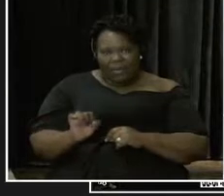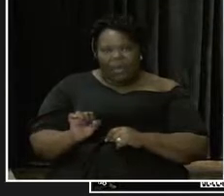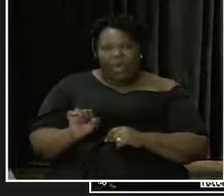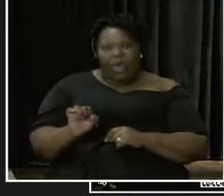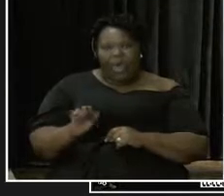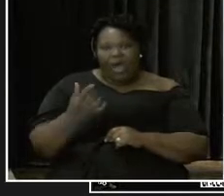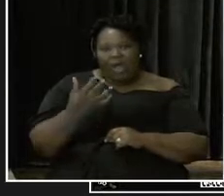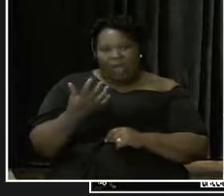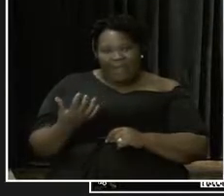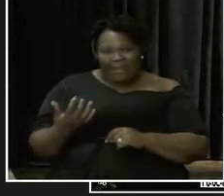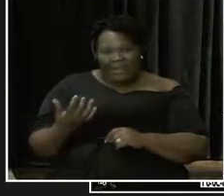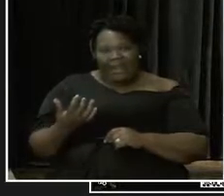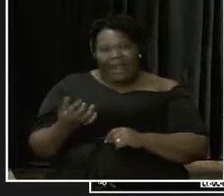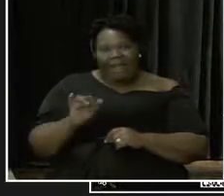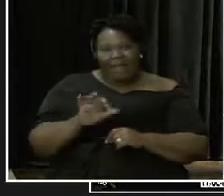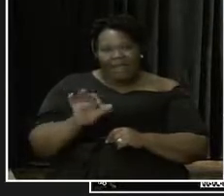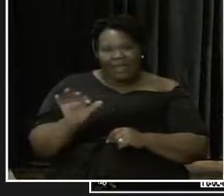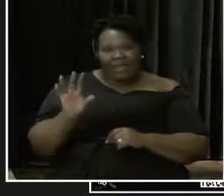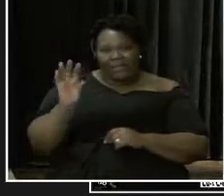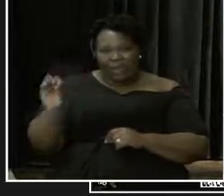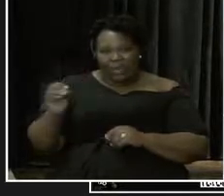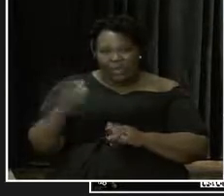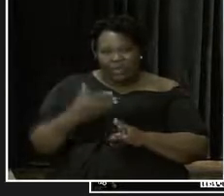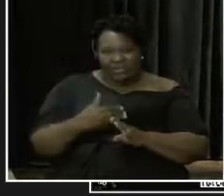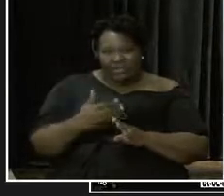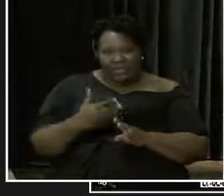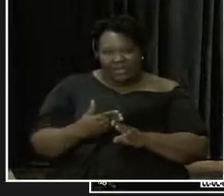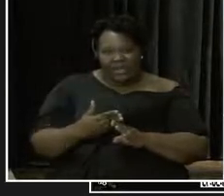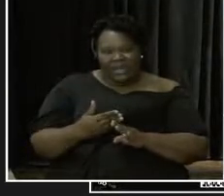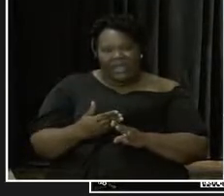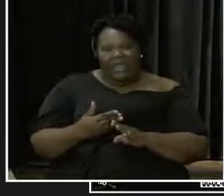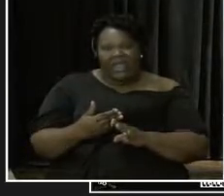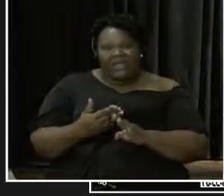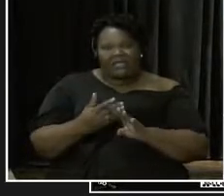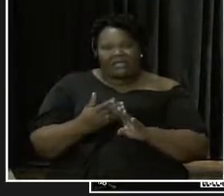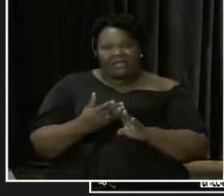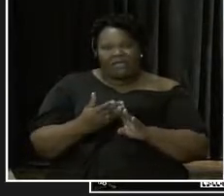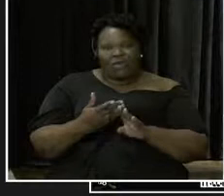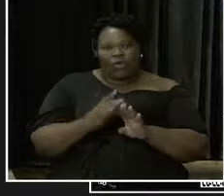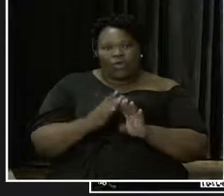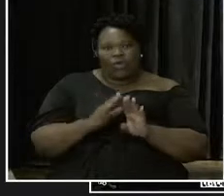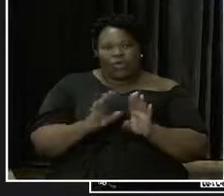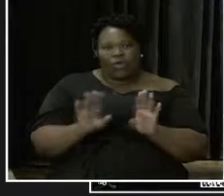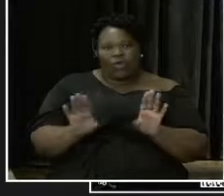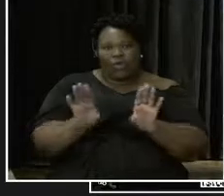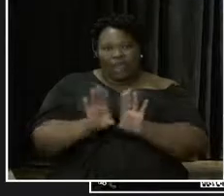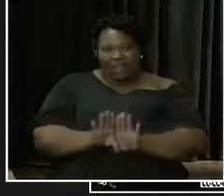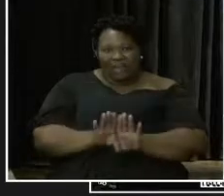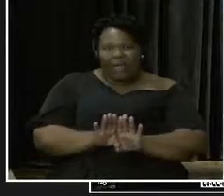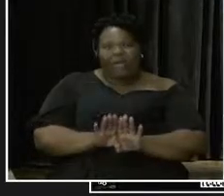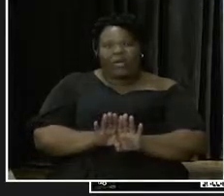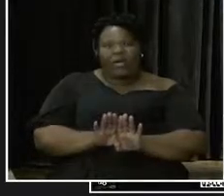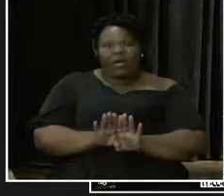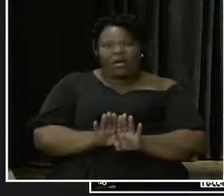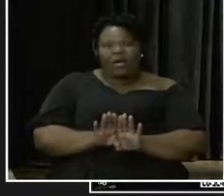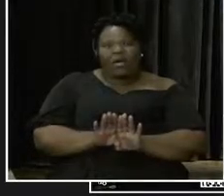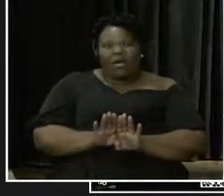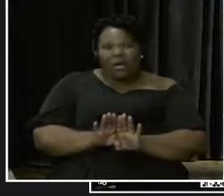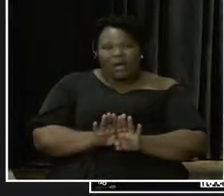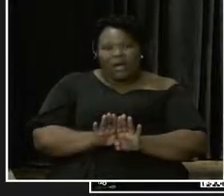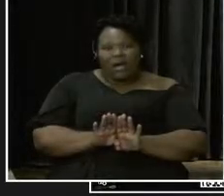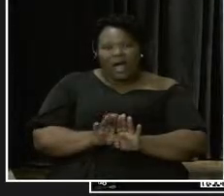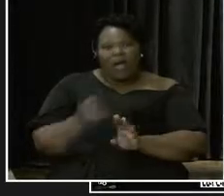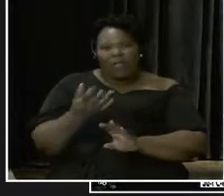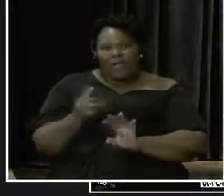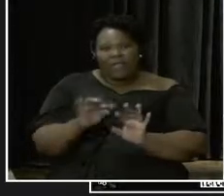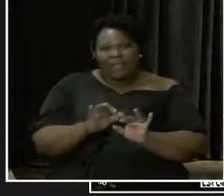were actually at work since lockdown? And I mean in terms of rotational basis, or how many of them actually